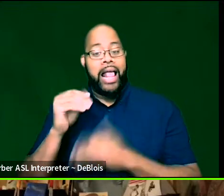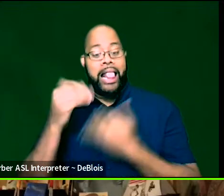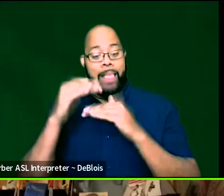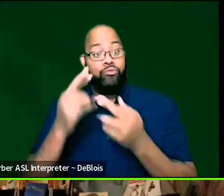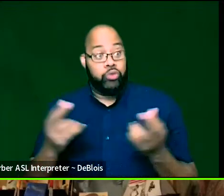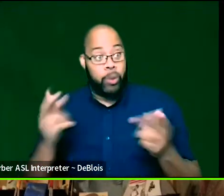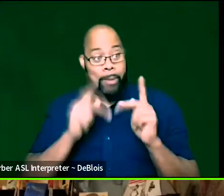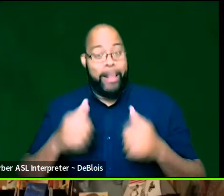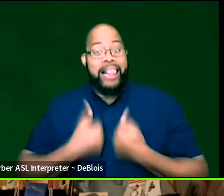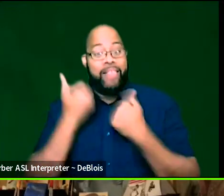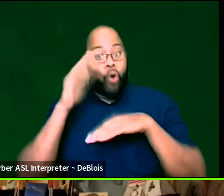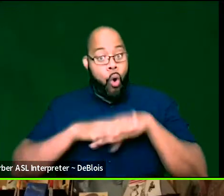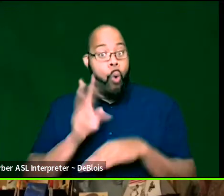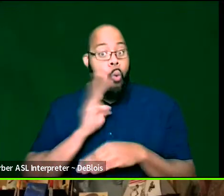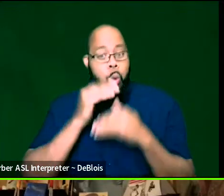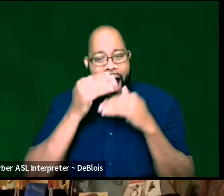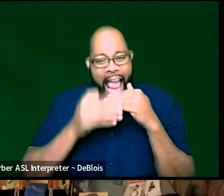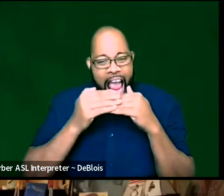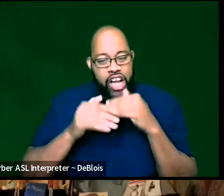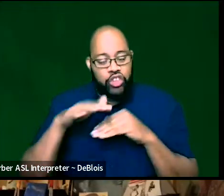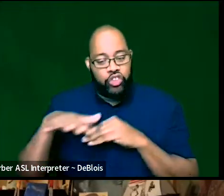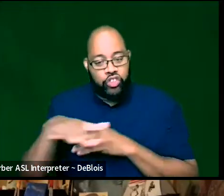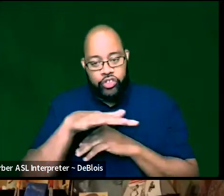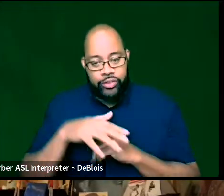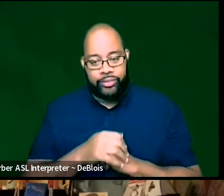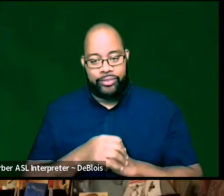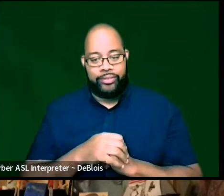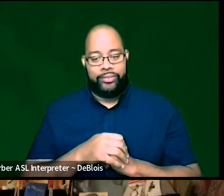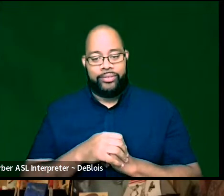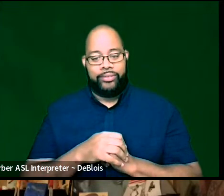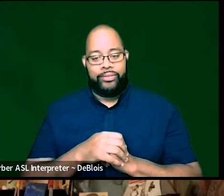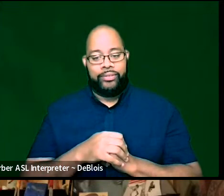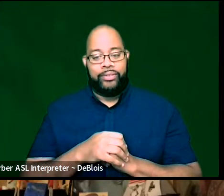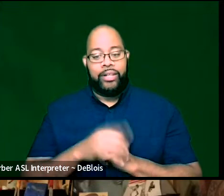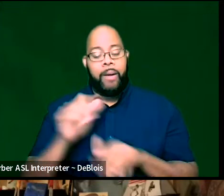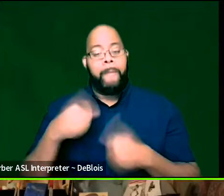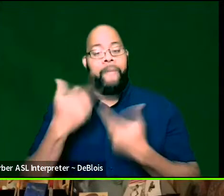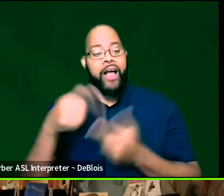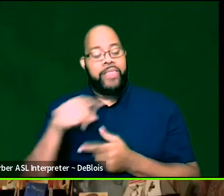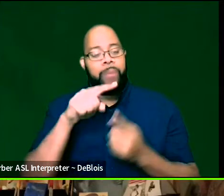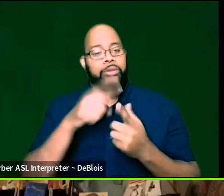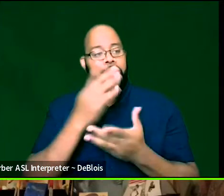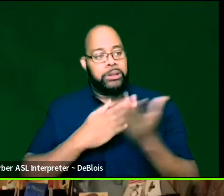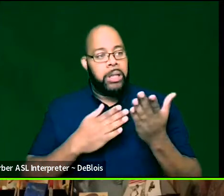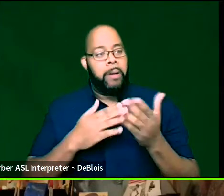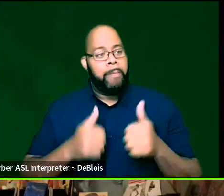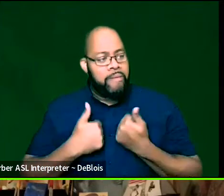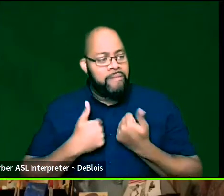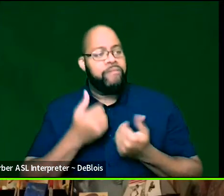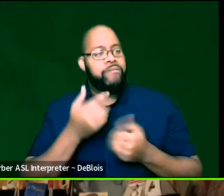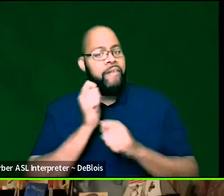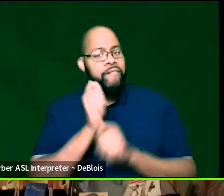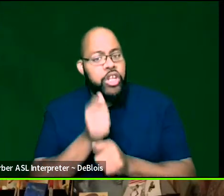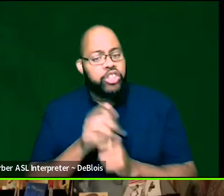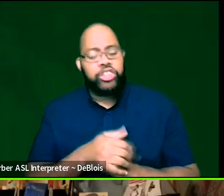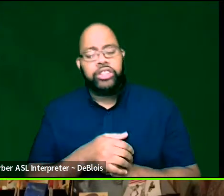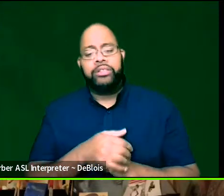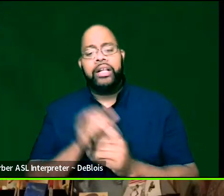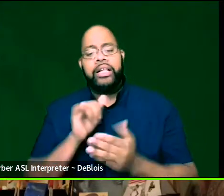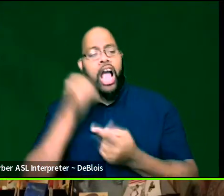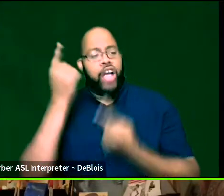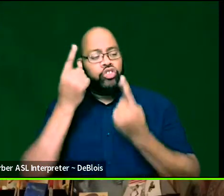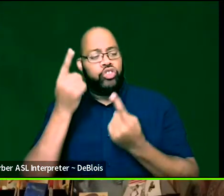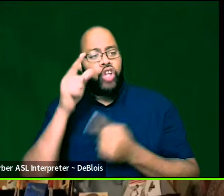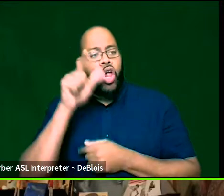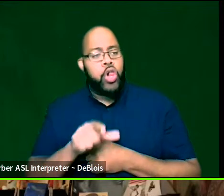people lived on the water's edge. That provided them subsistence fishing. It was considered